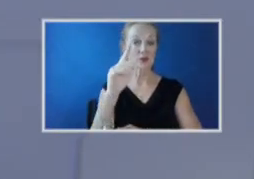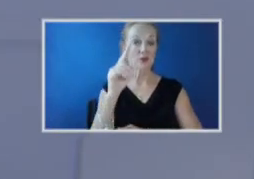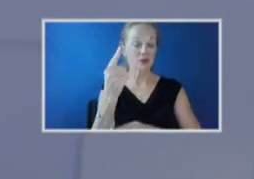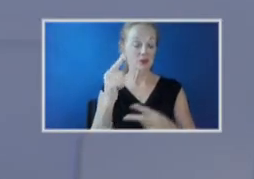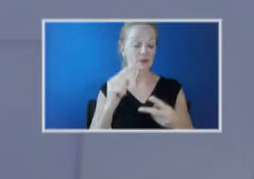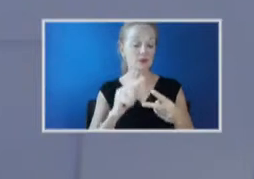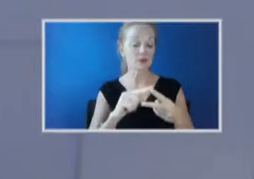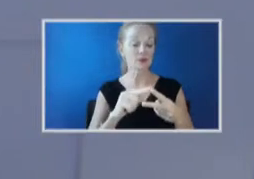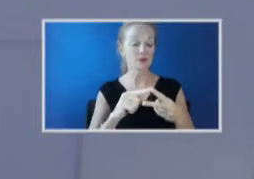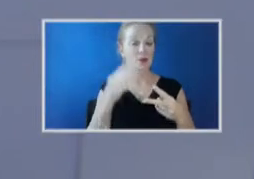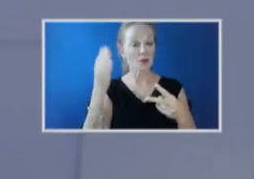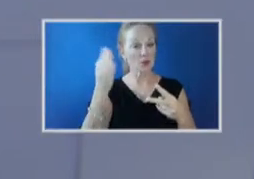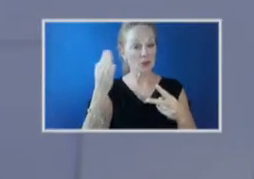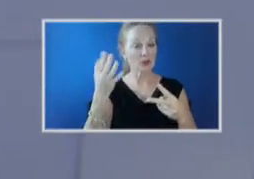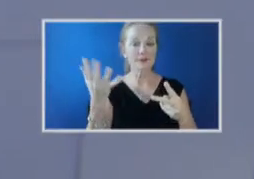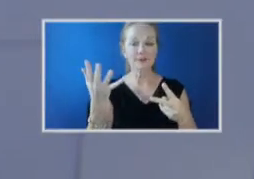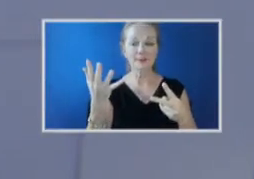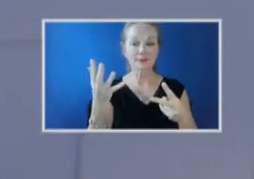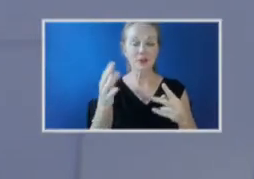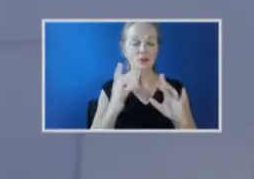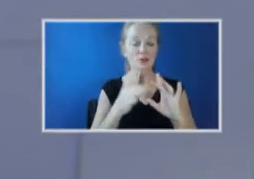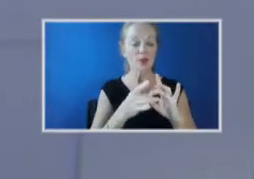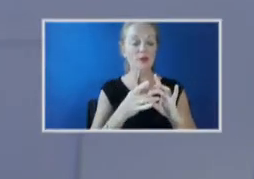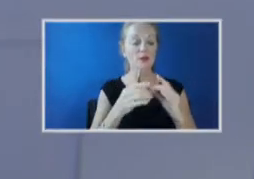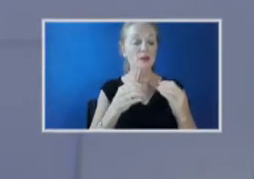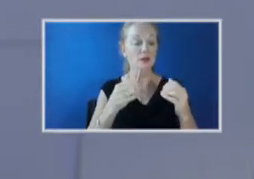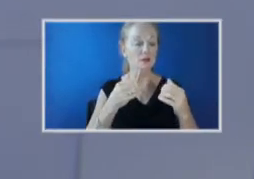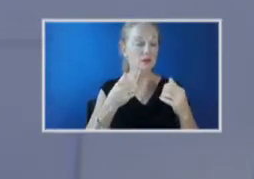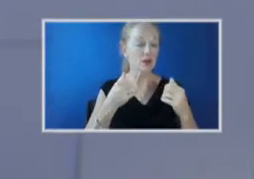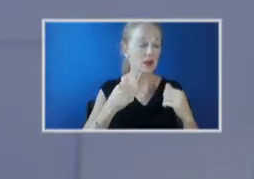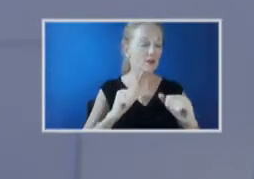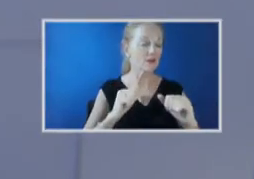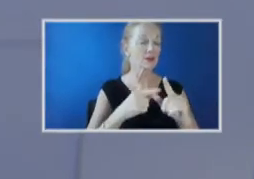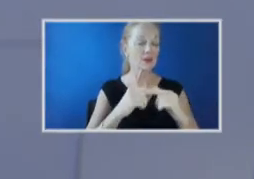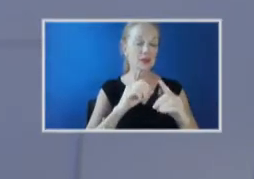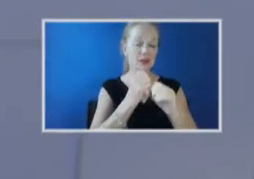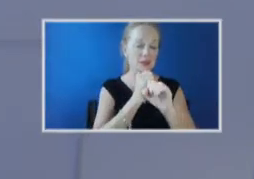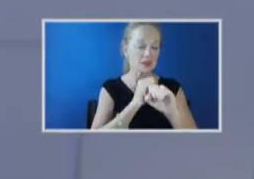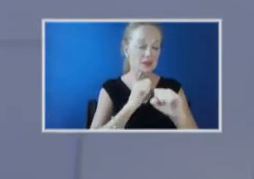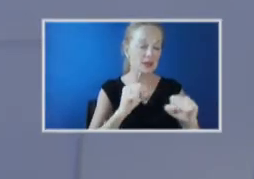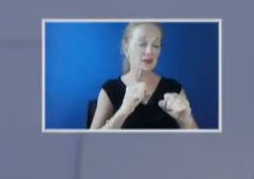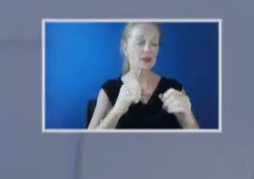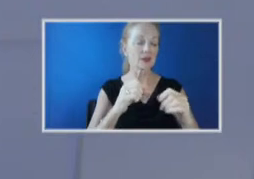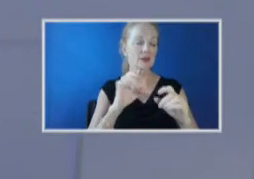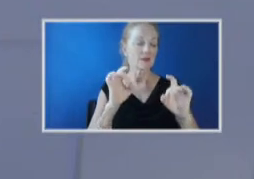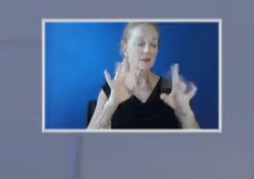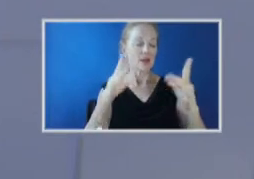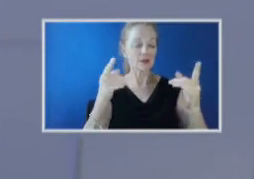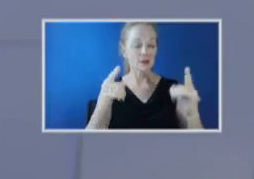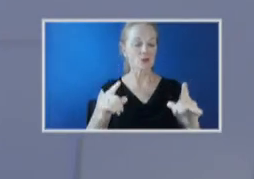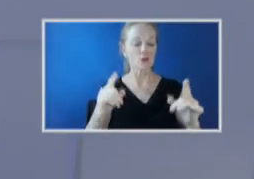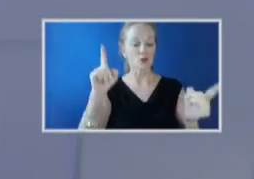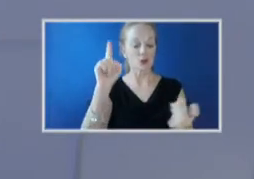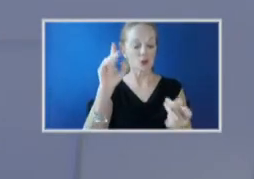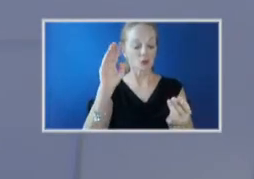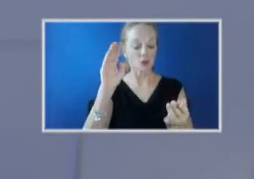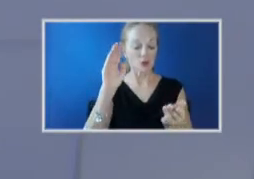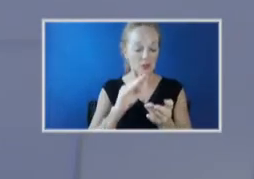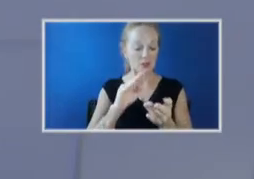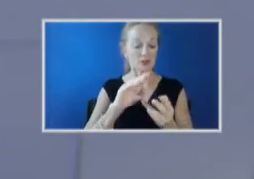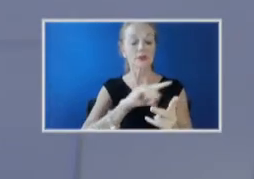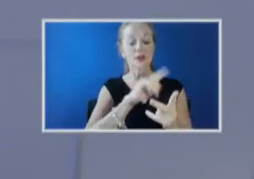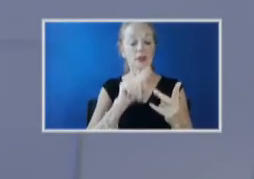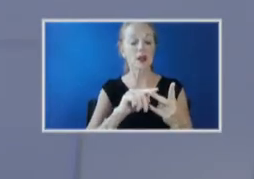presentation is regarding our efforts around safety and violence reduction, and the second will provide you with an update on